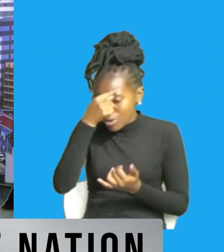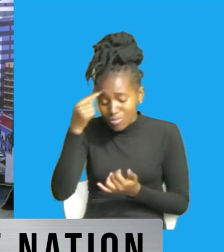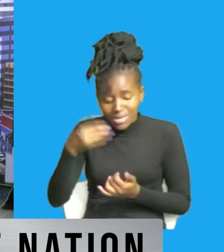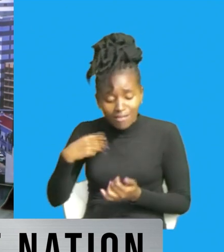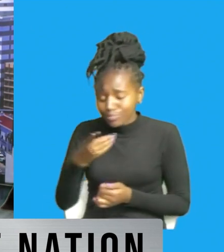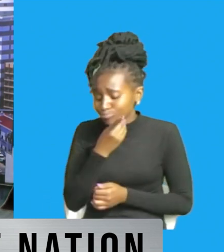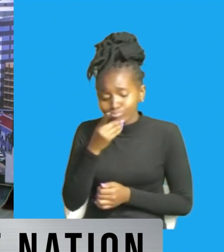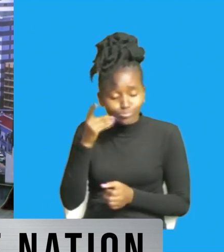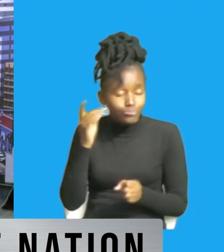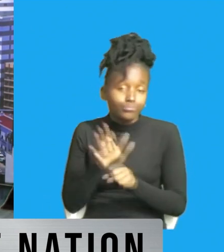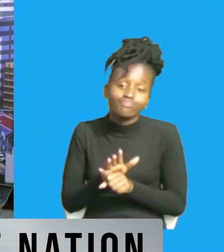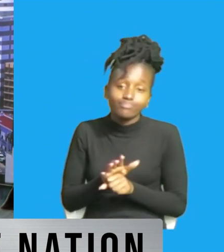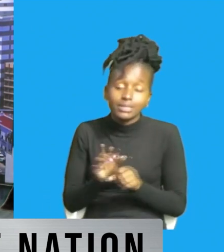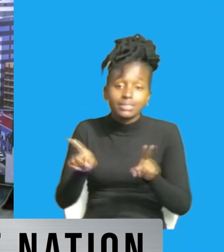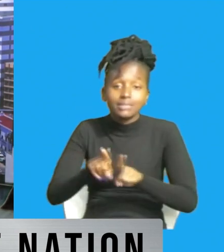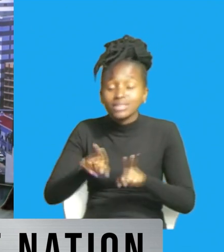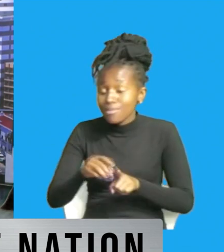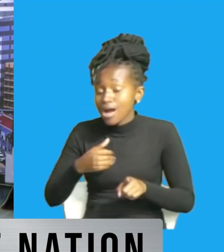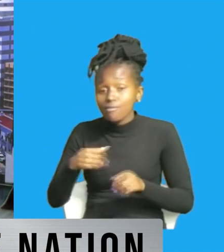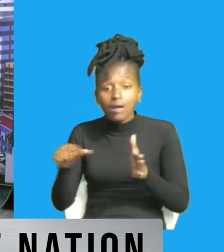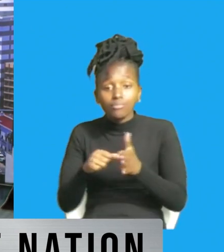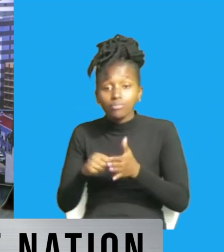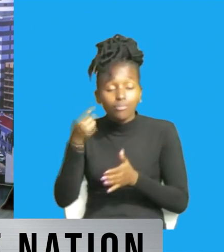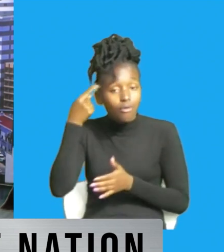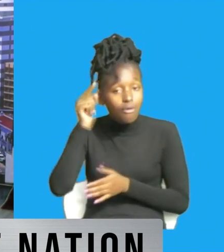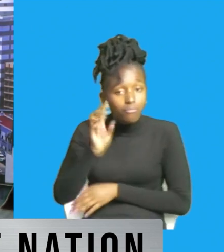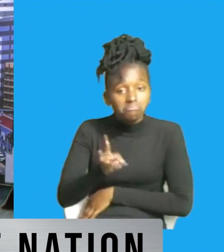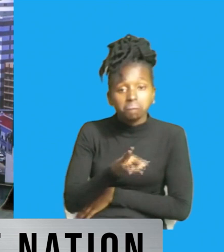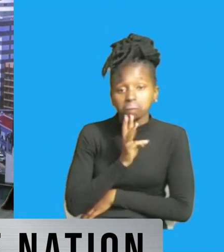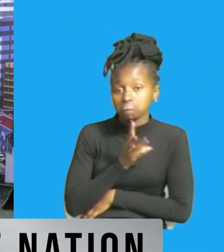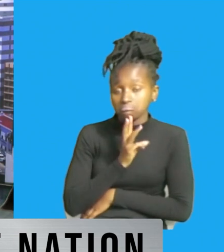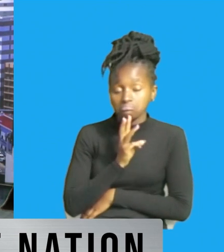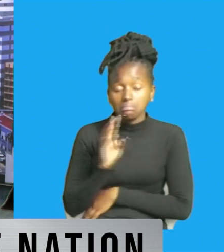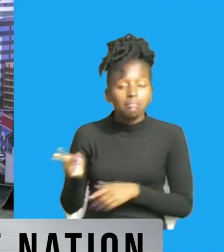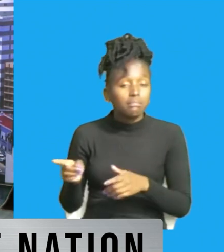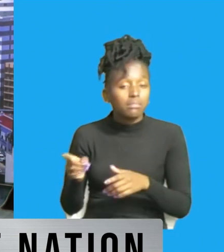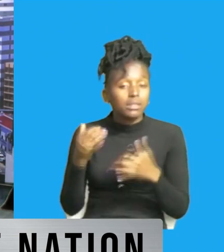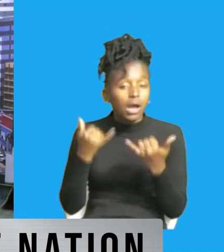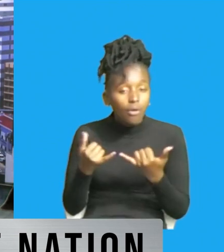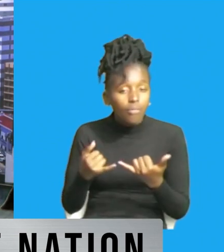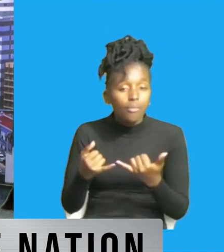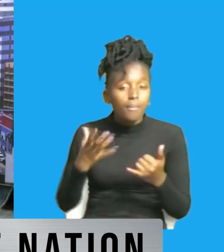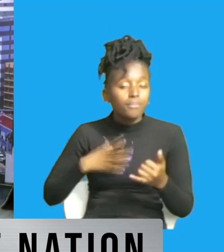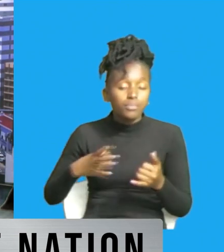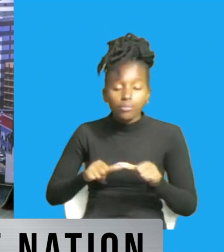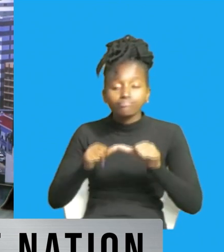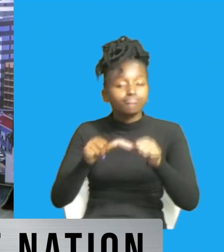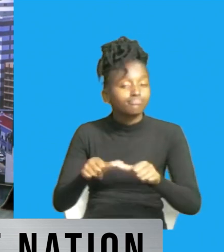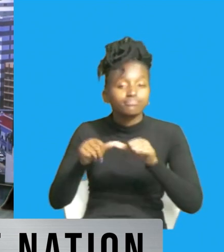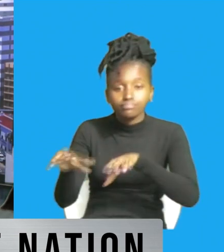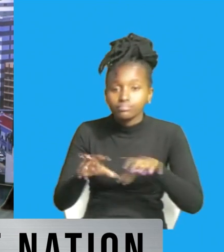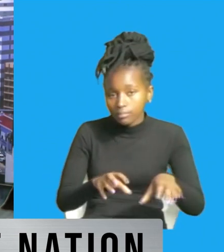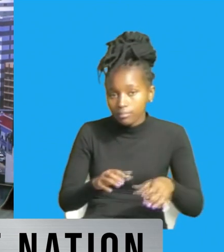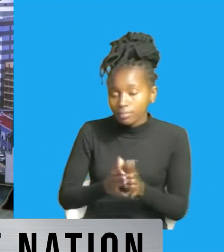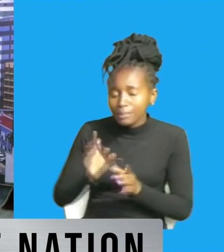ile shida tumekuwa nayo ni mambo ya maji. The question that some of us keep asking ourselves, we have pipelines